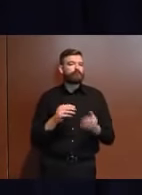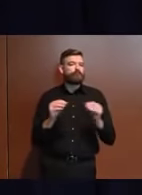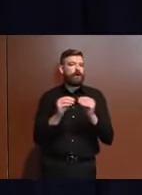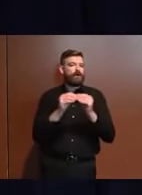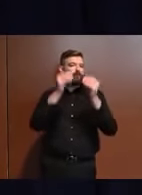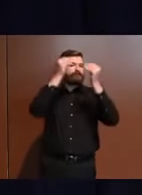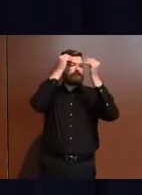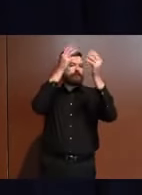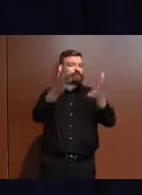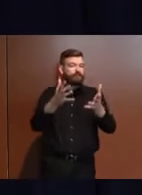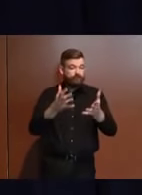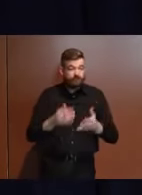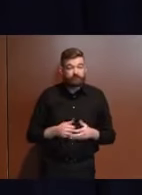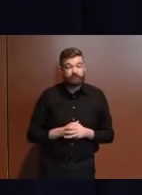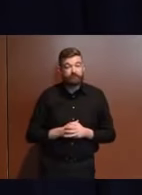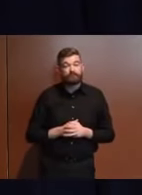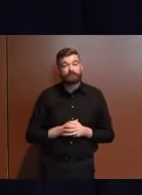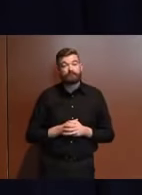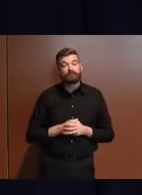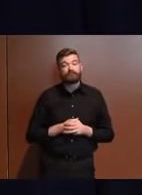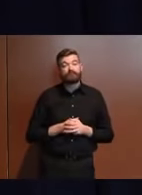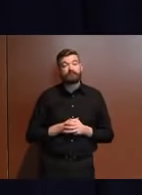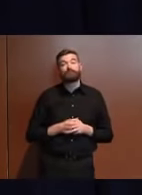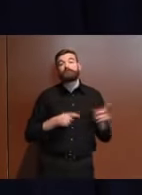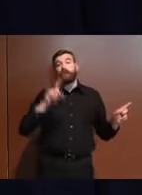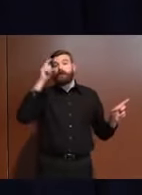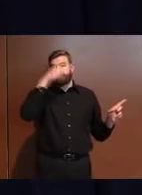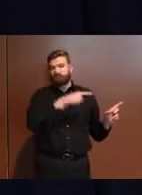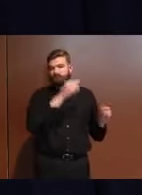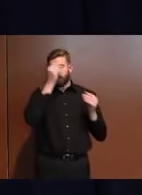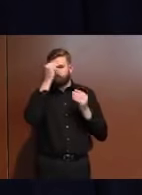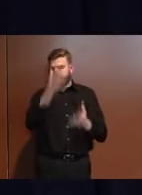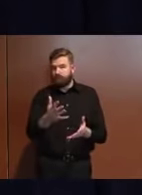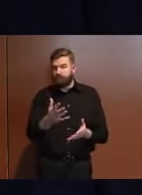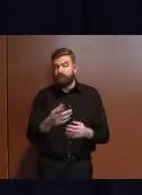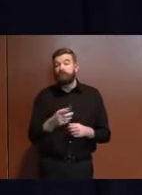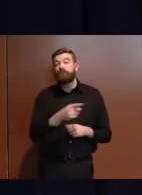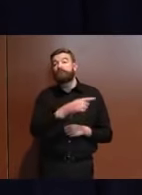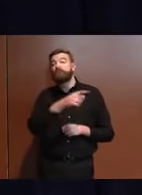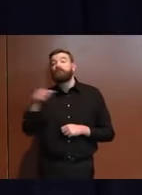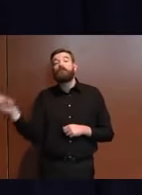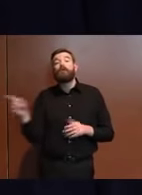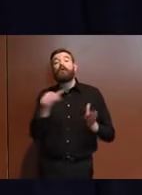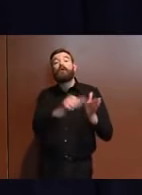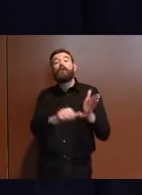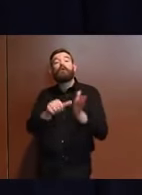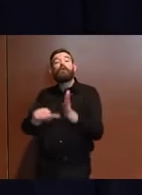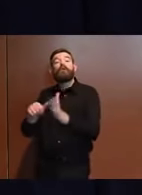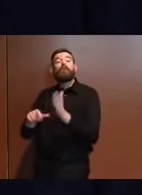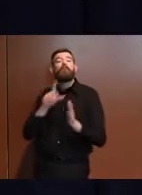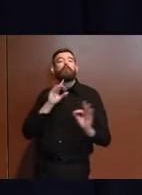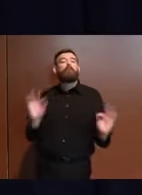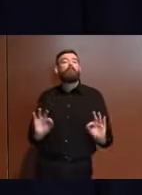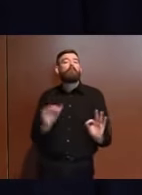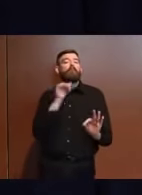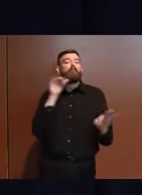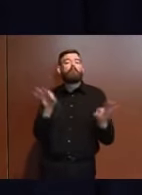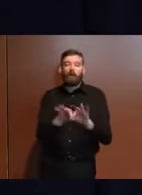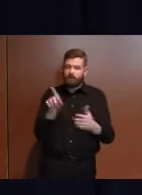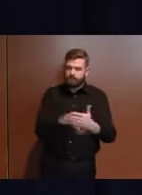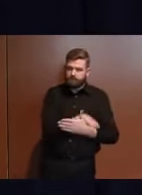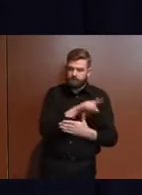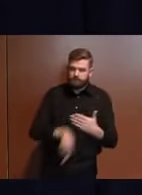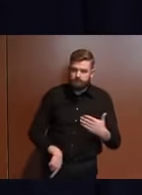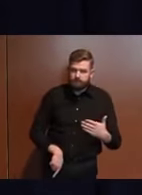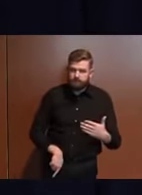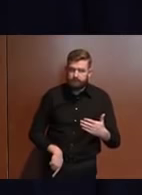the governor shared, the suspension of all elective surgeries and invasive procedures performed on adults goes into